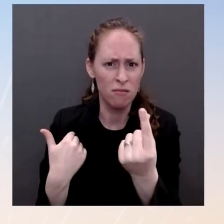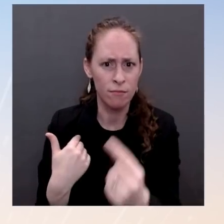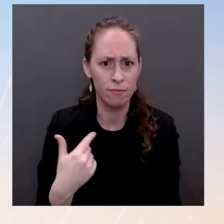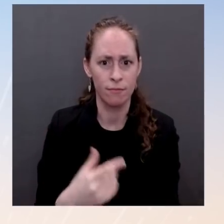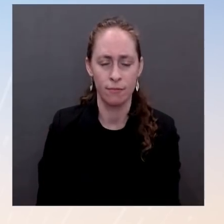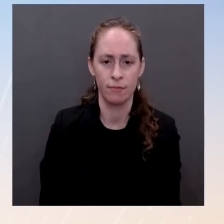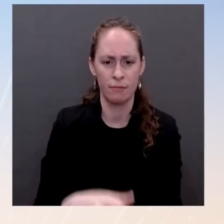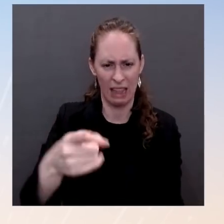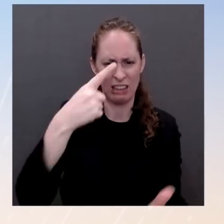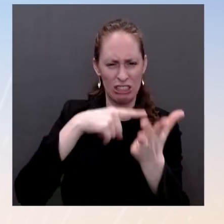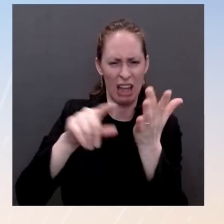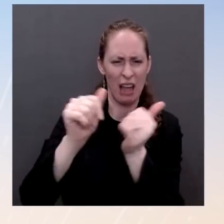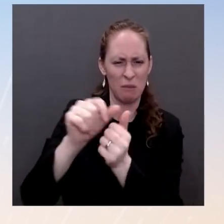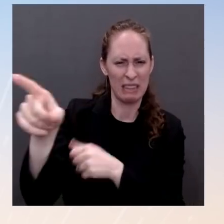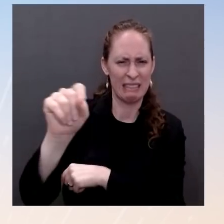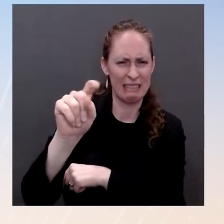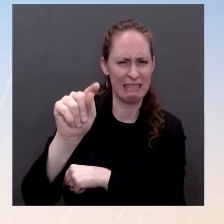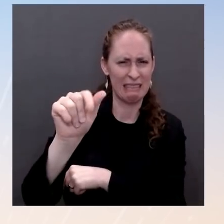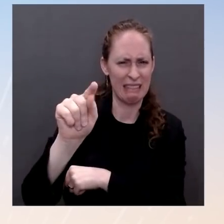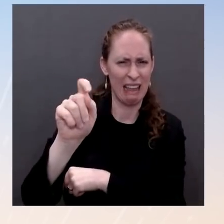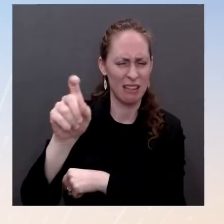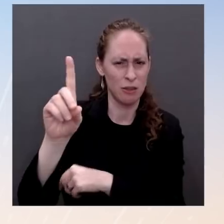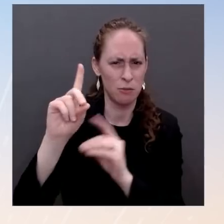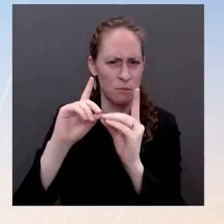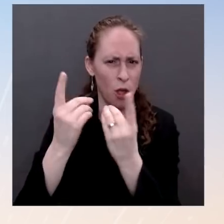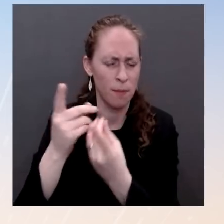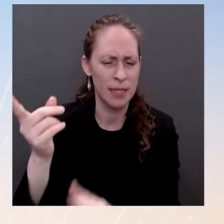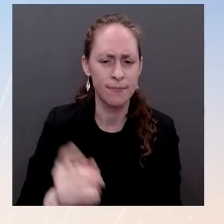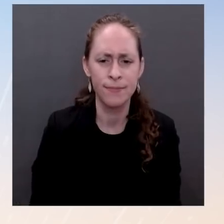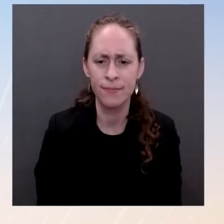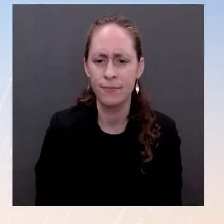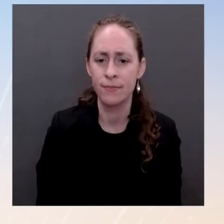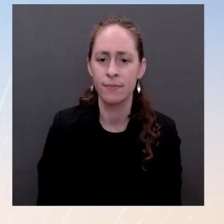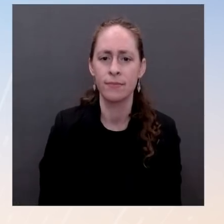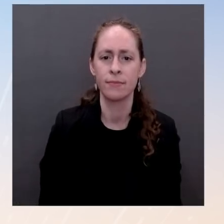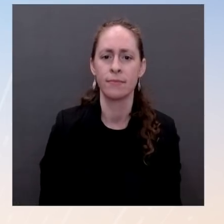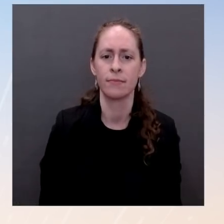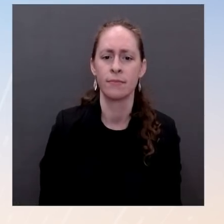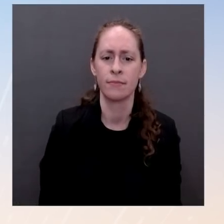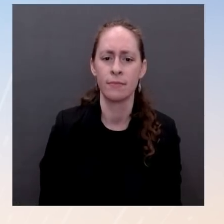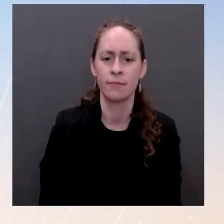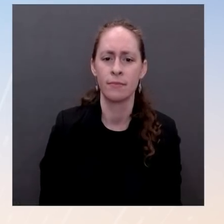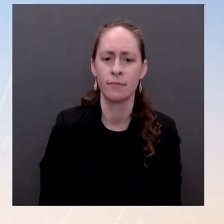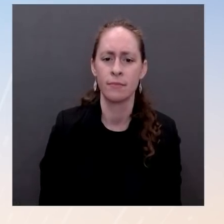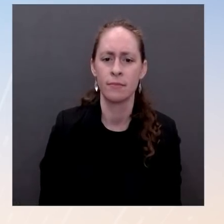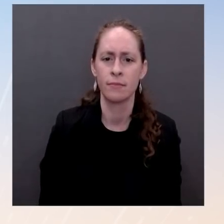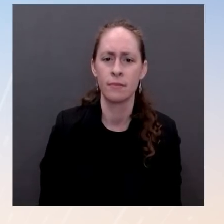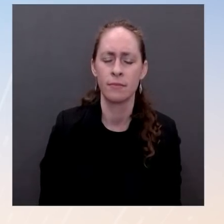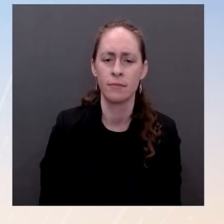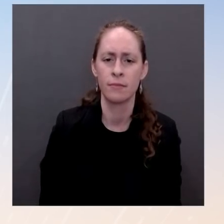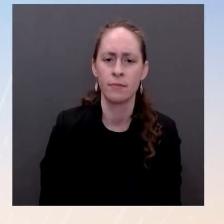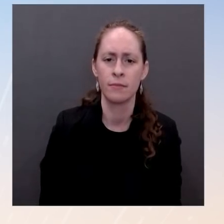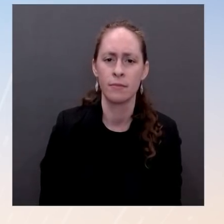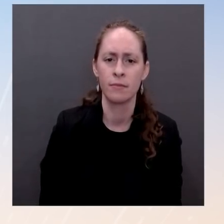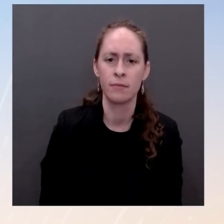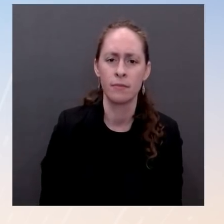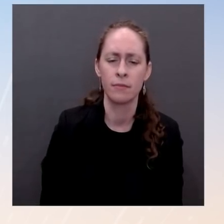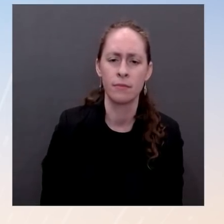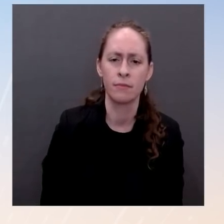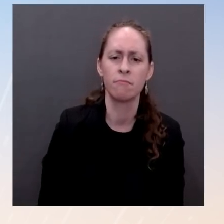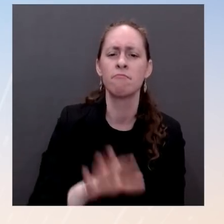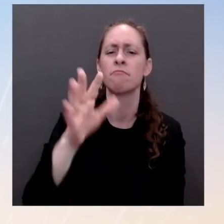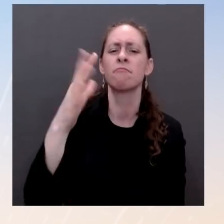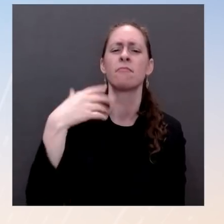well. Go ahead, Kristen. Thank you so much, Jen. I want to circle back to the idea of what de-escalation would look like and how the administration would trust that it